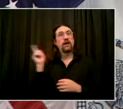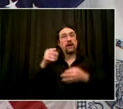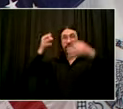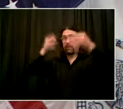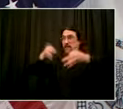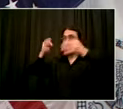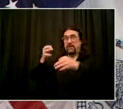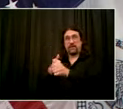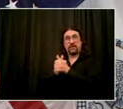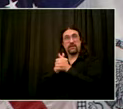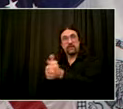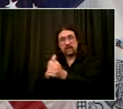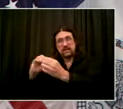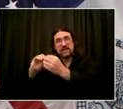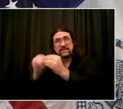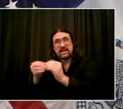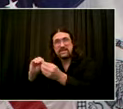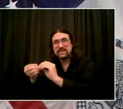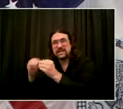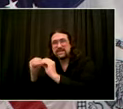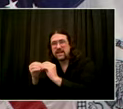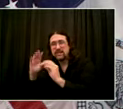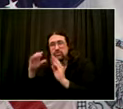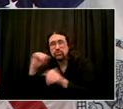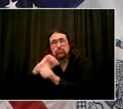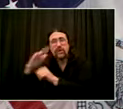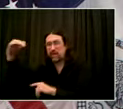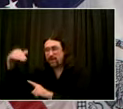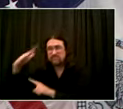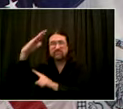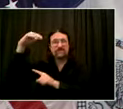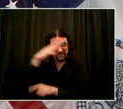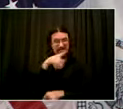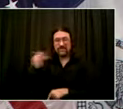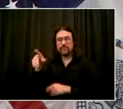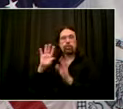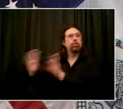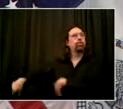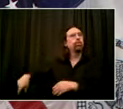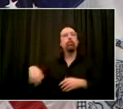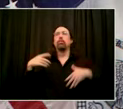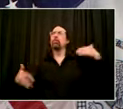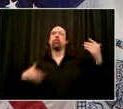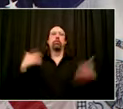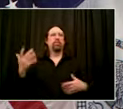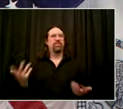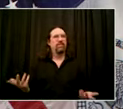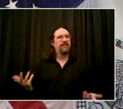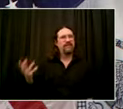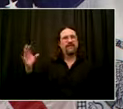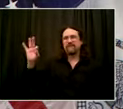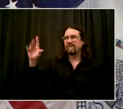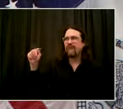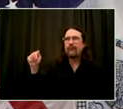see a lot of problems, and we particularly see problems revolving around people going back to bars and restaurants indoors.